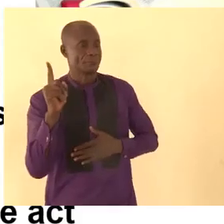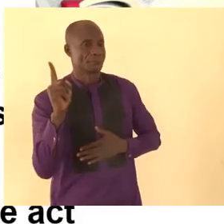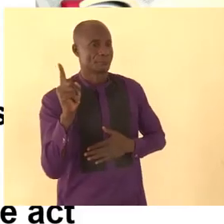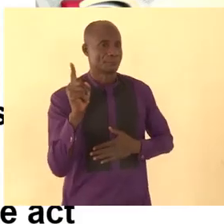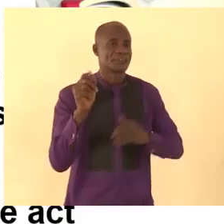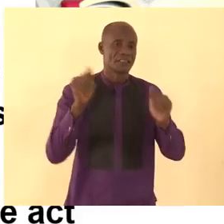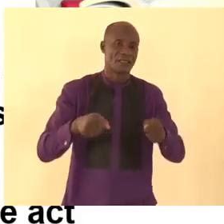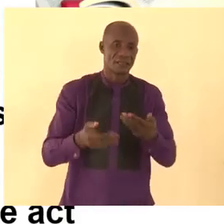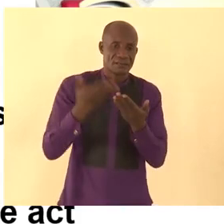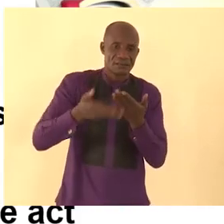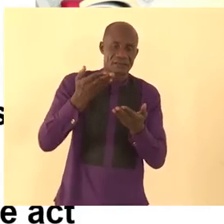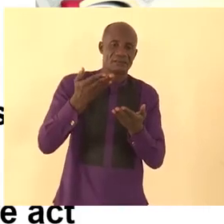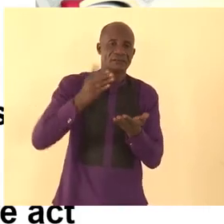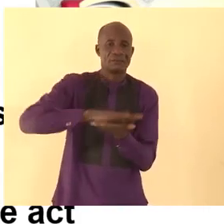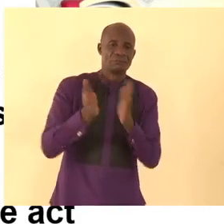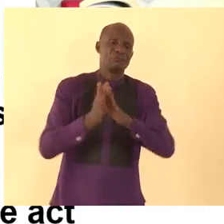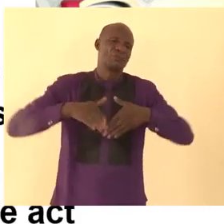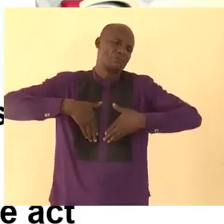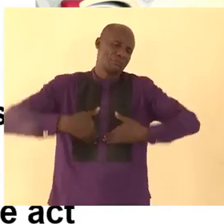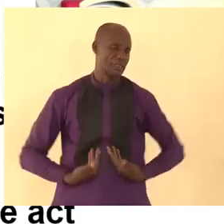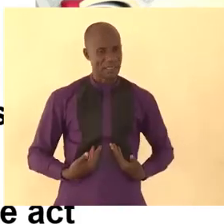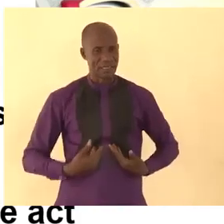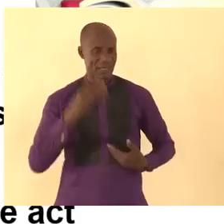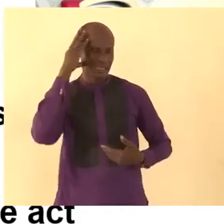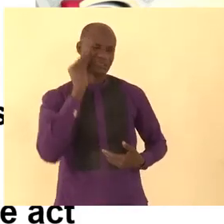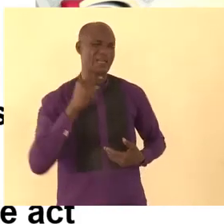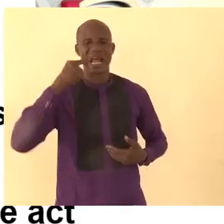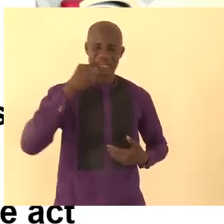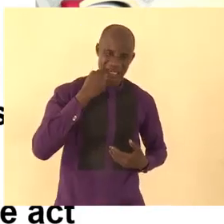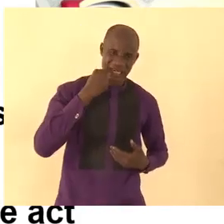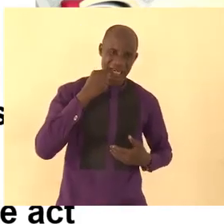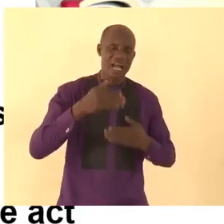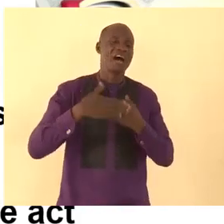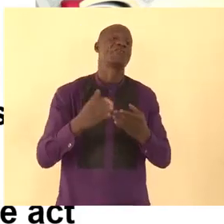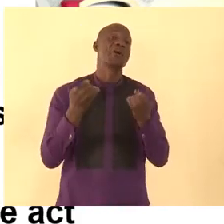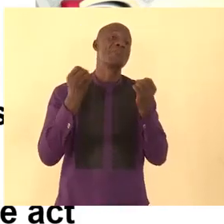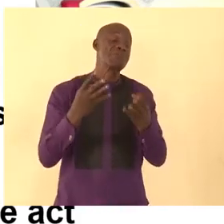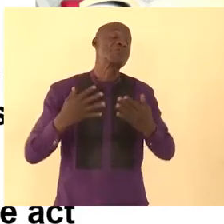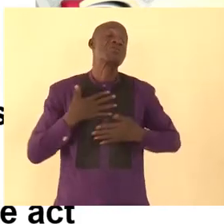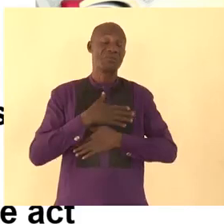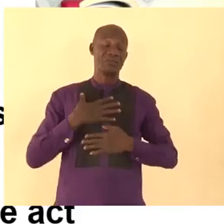One can easily become tired and depressed or experience regret after a bout of pleasure.